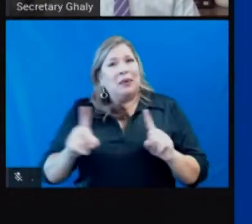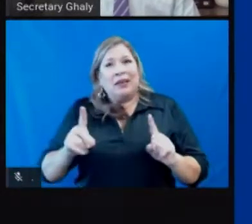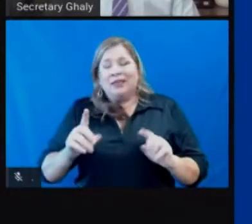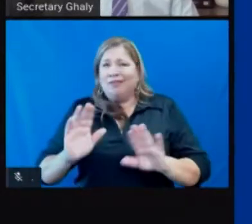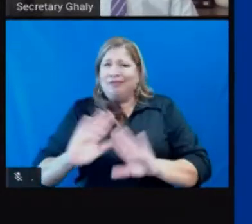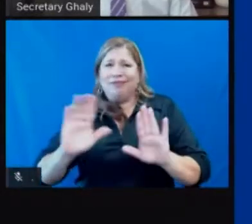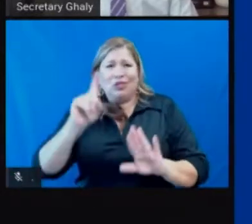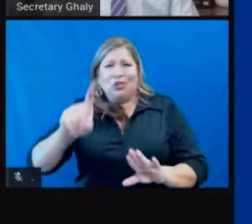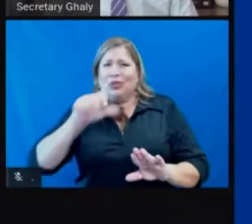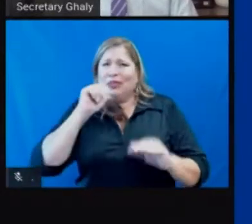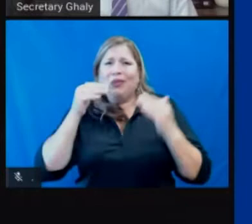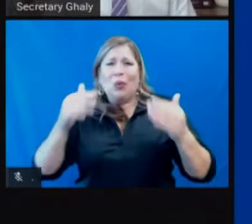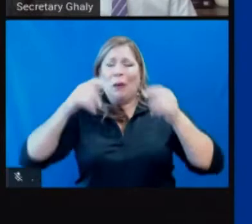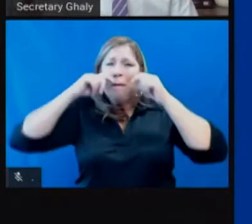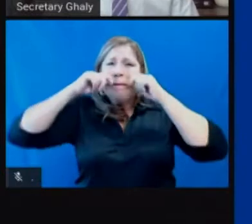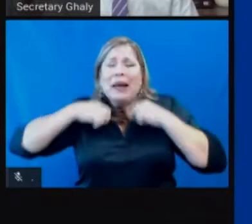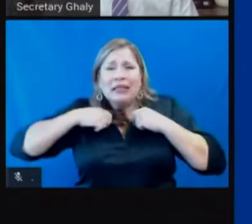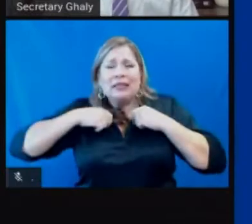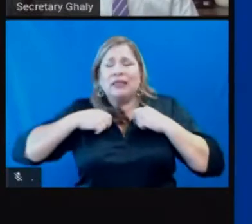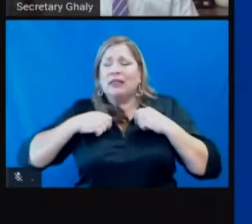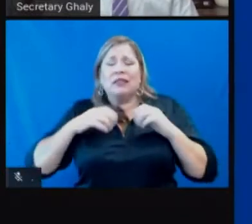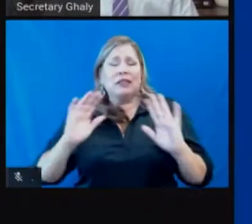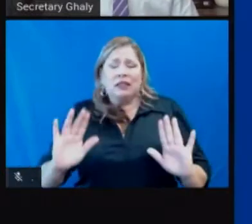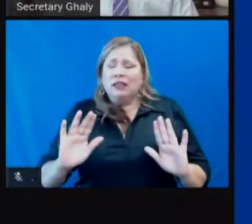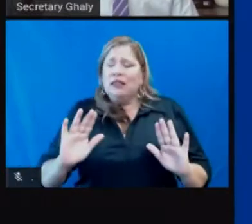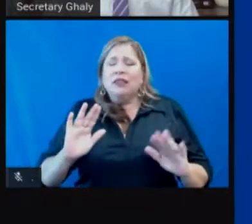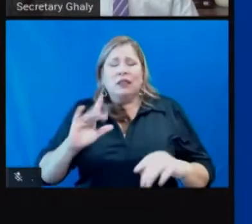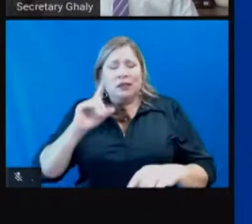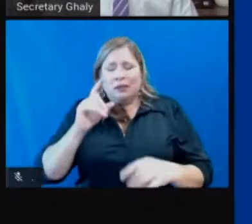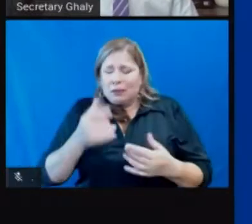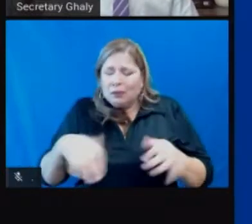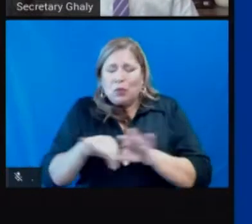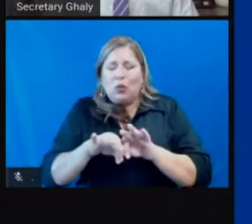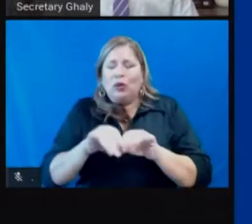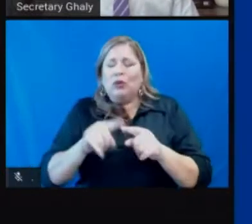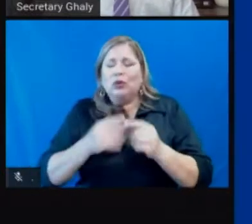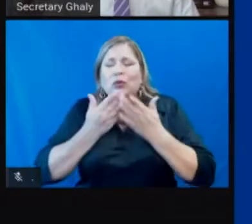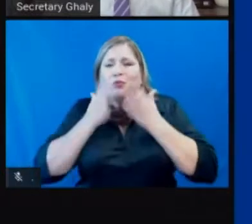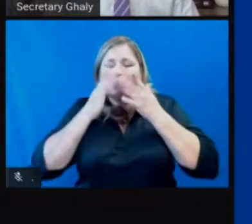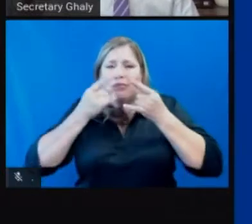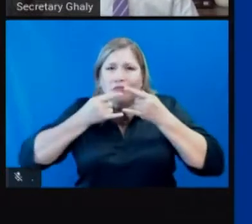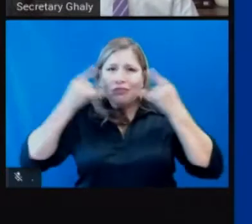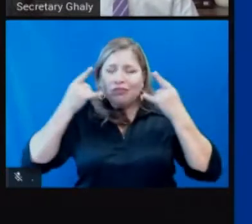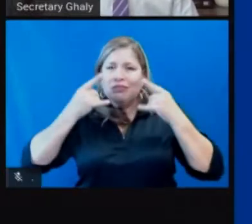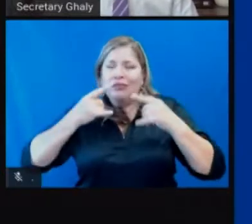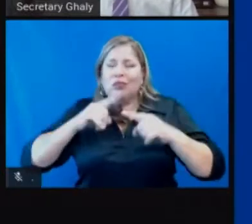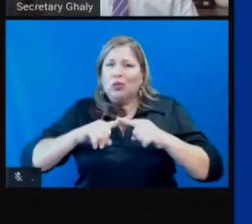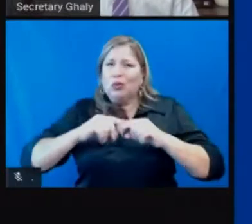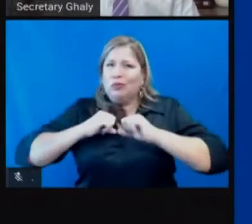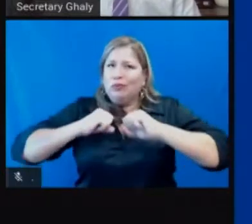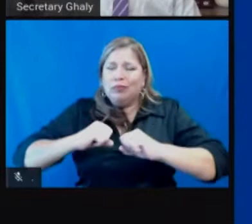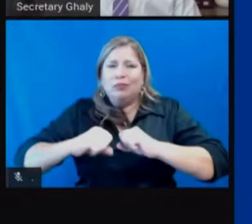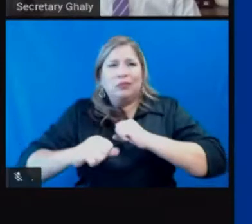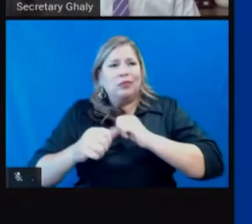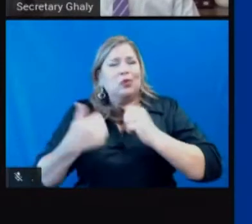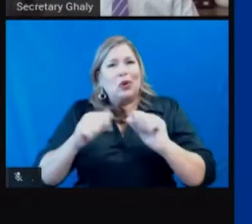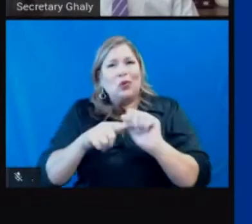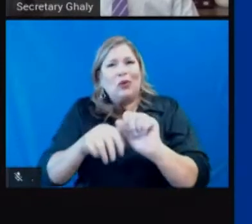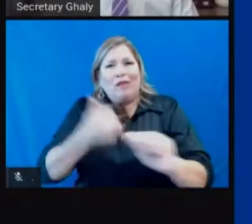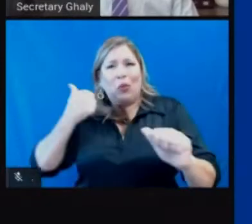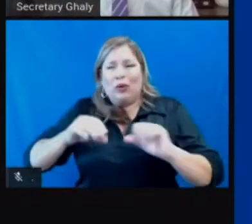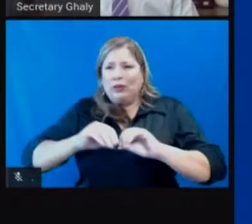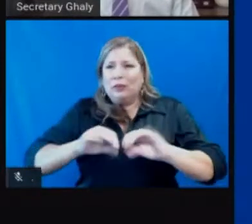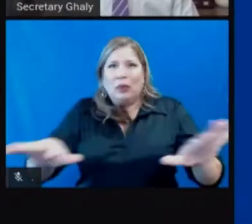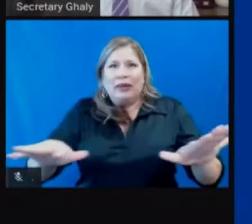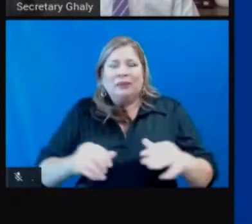your mask, enjoy your meal. It's time to keep it up and make sure we do what we can to prevent the spread. Activities